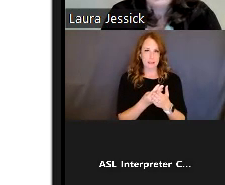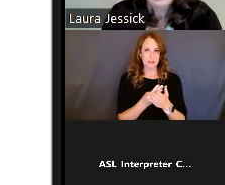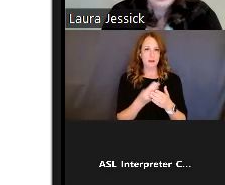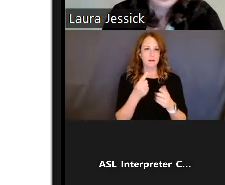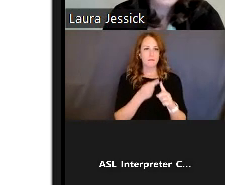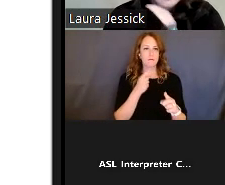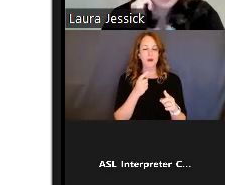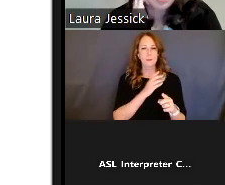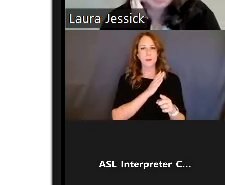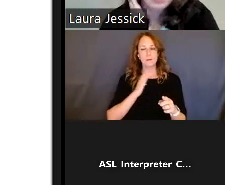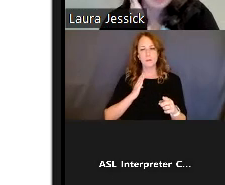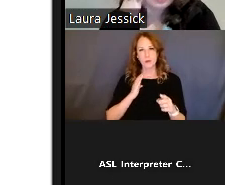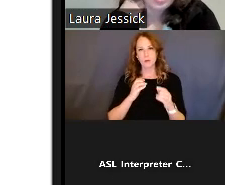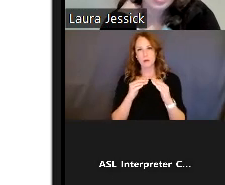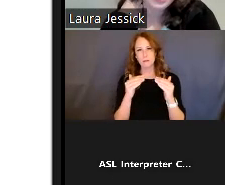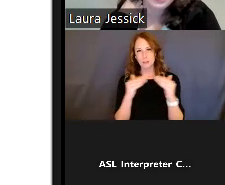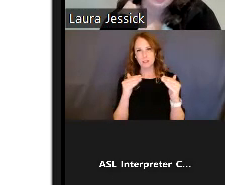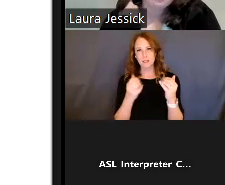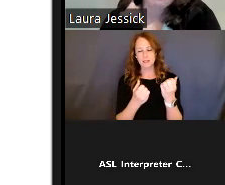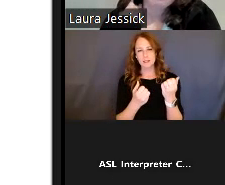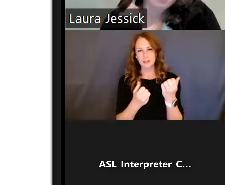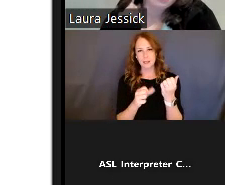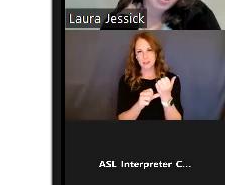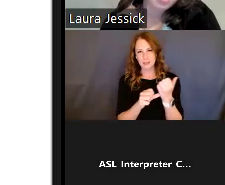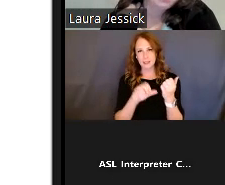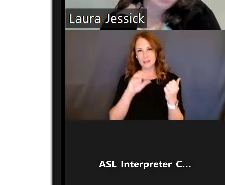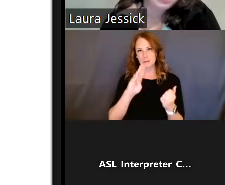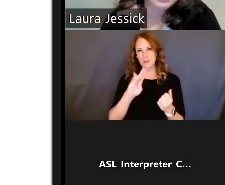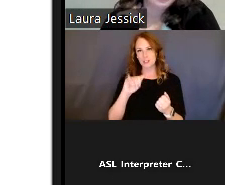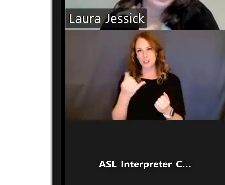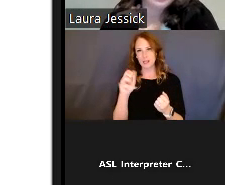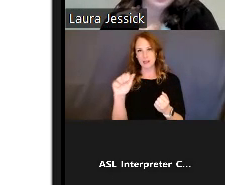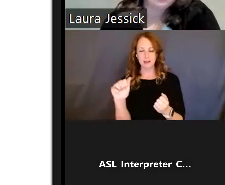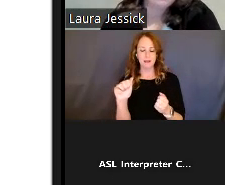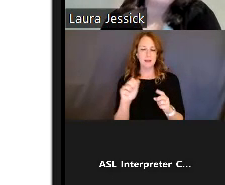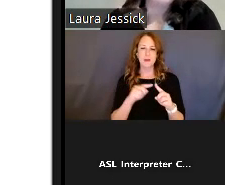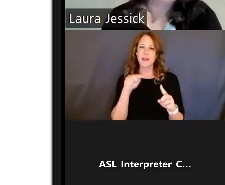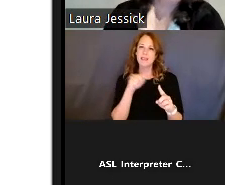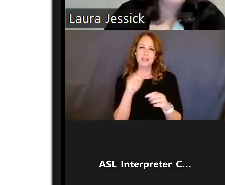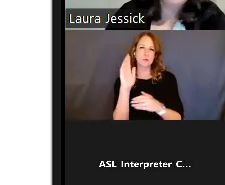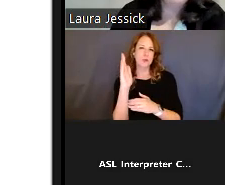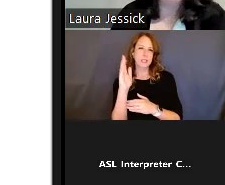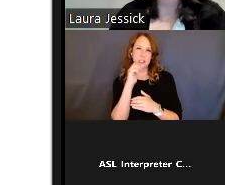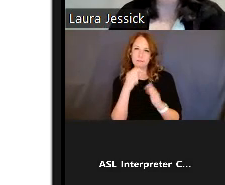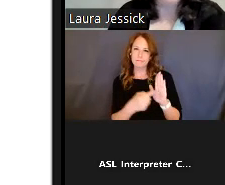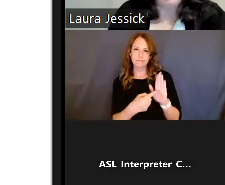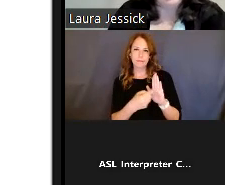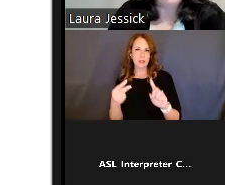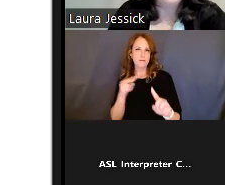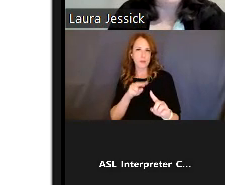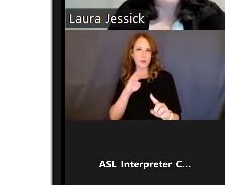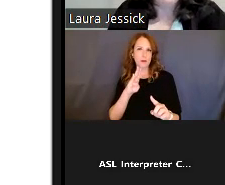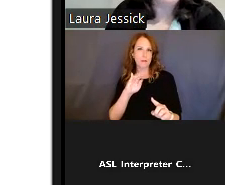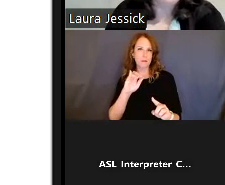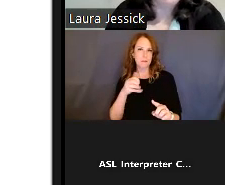Bureau of Justice Assistance, or BJA, but nothing in this presentation necessarily represents the view of the